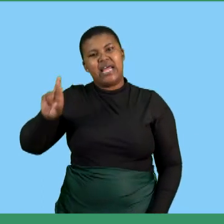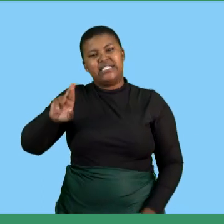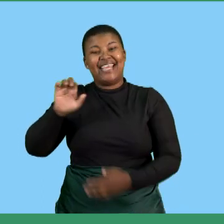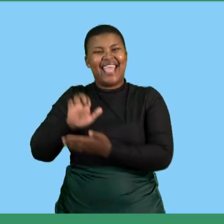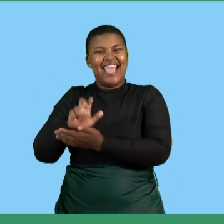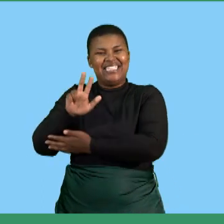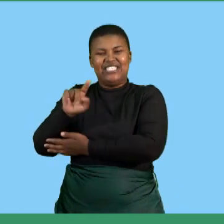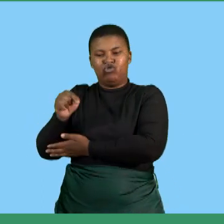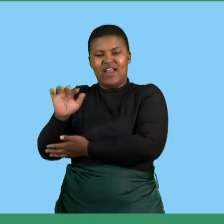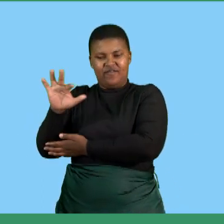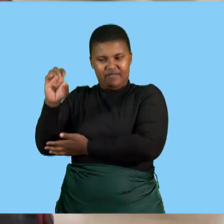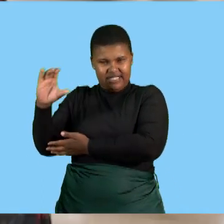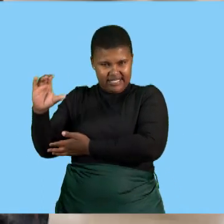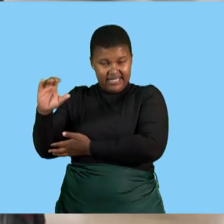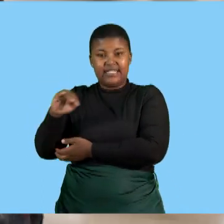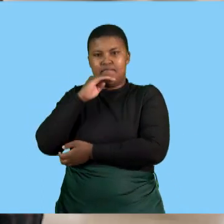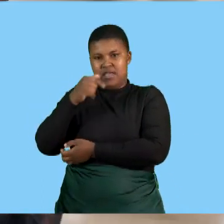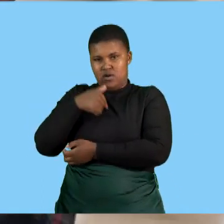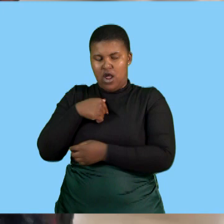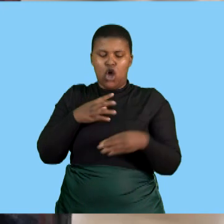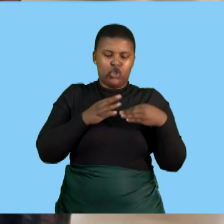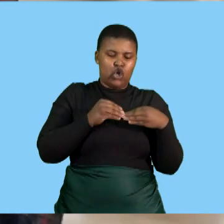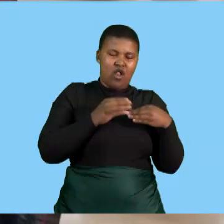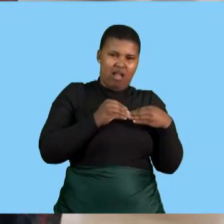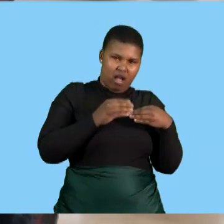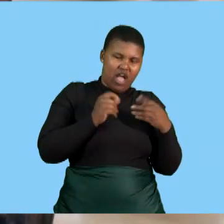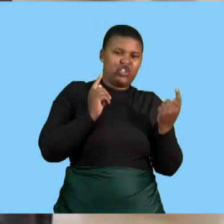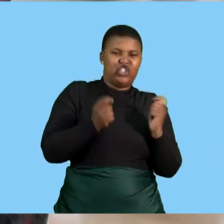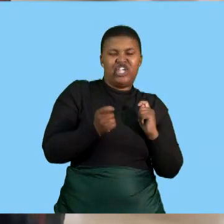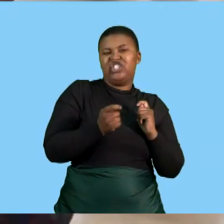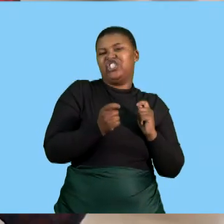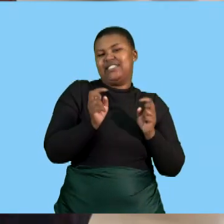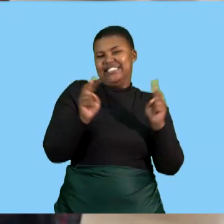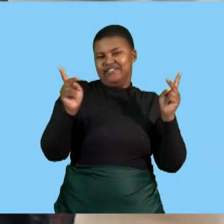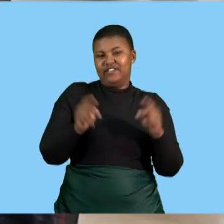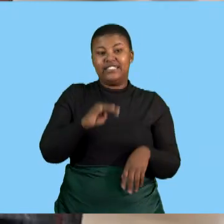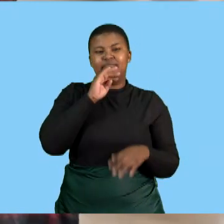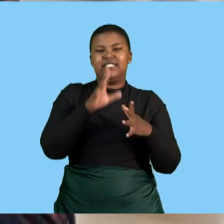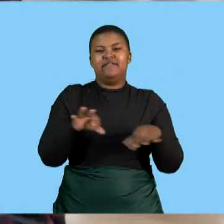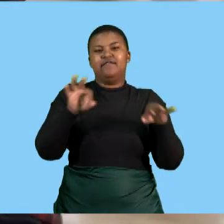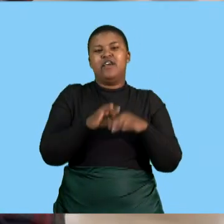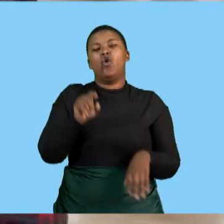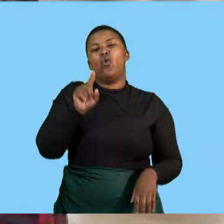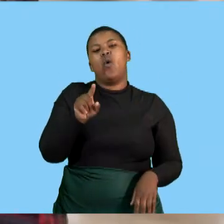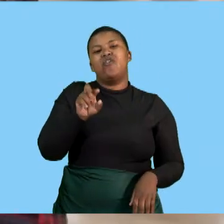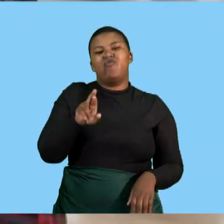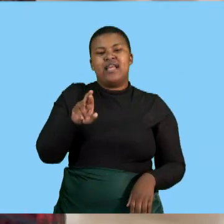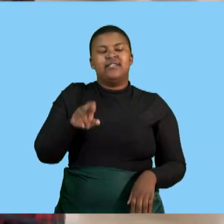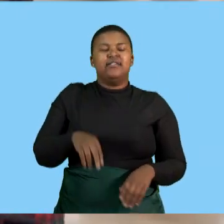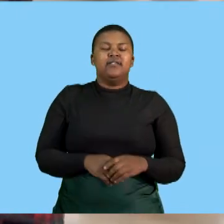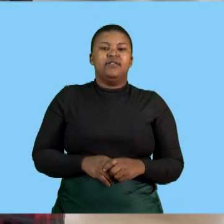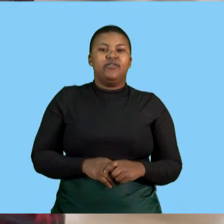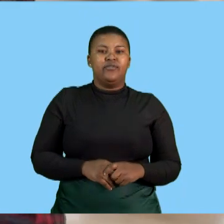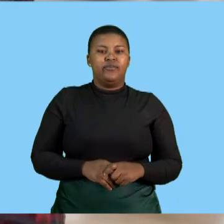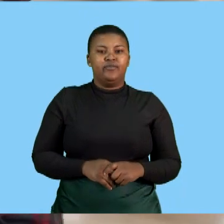be maybe 18 Rand 50, and that is our dollar rand exchange rate. So that is the value of